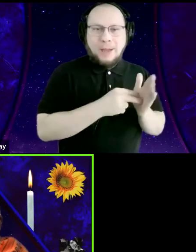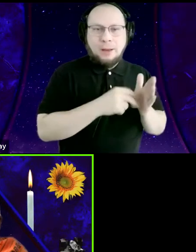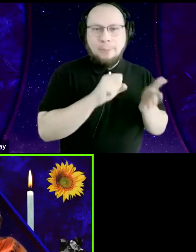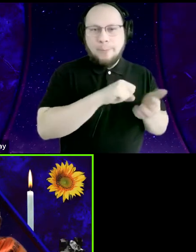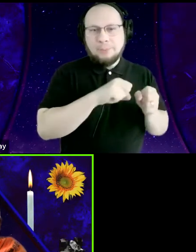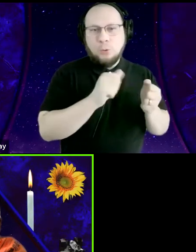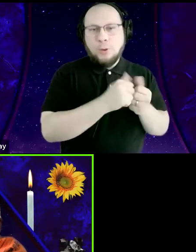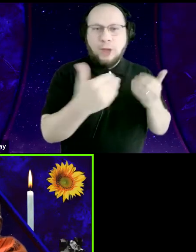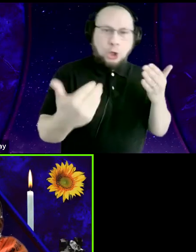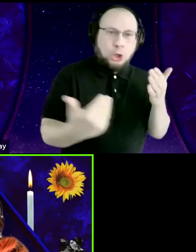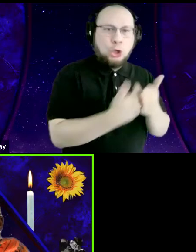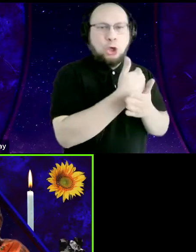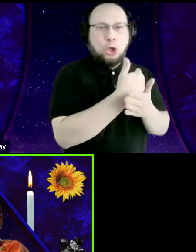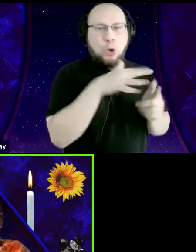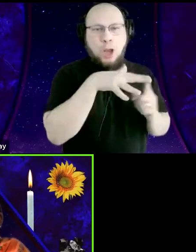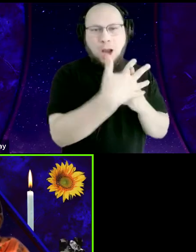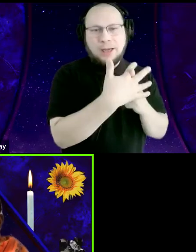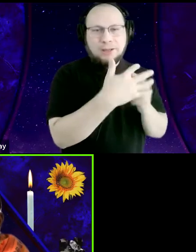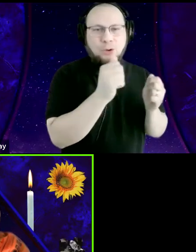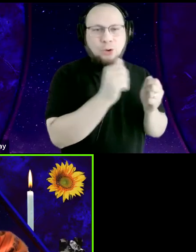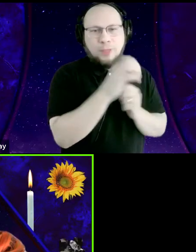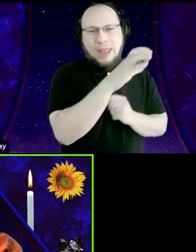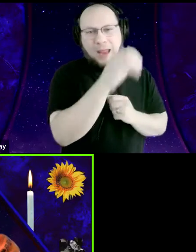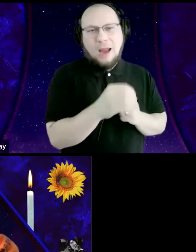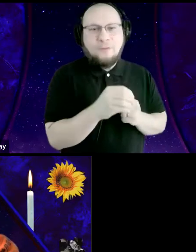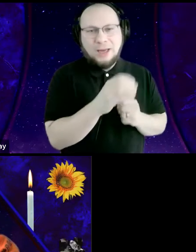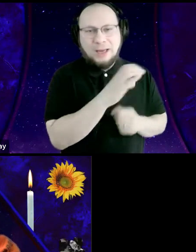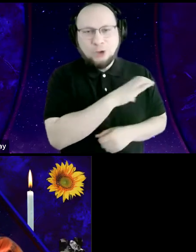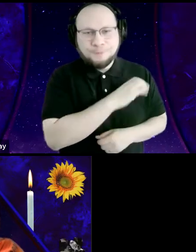the other, through the new book.